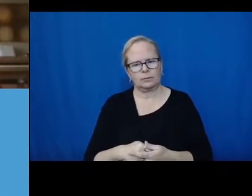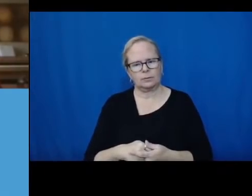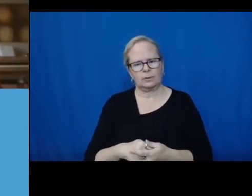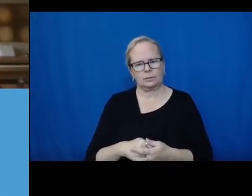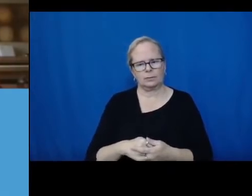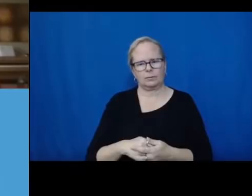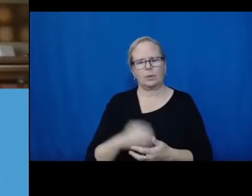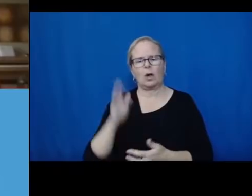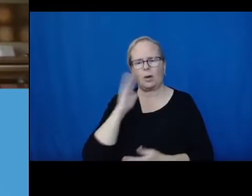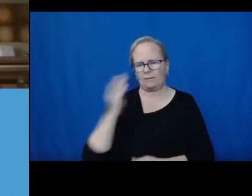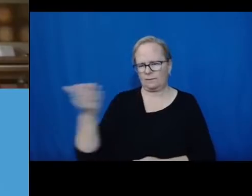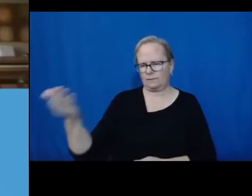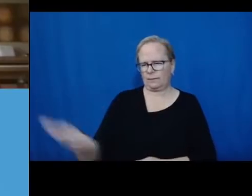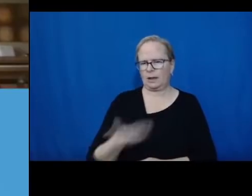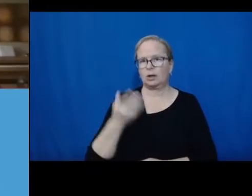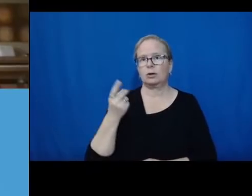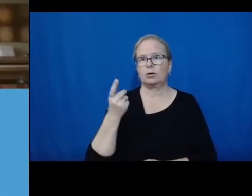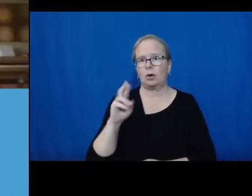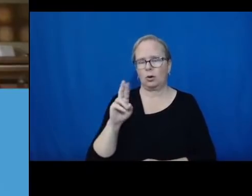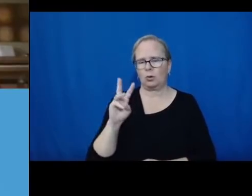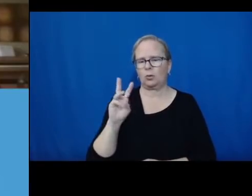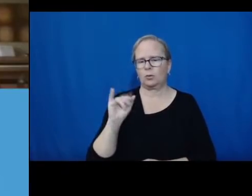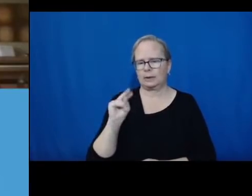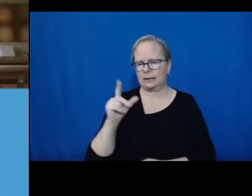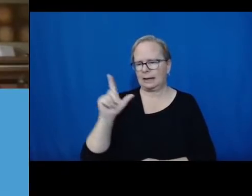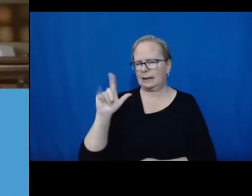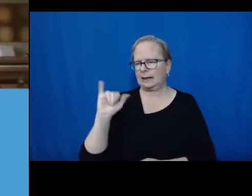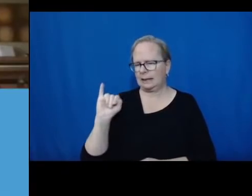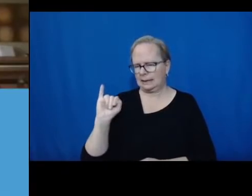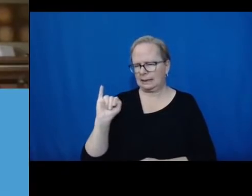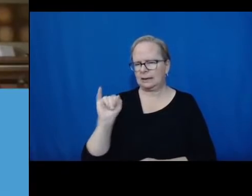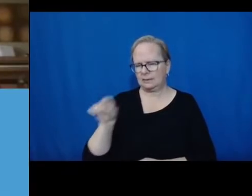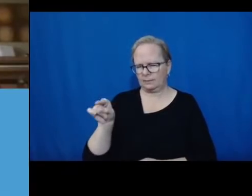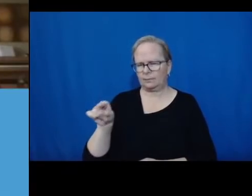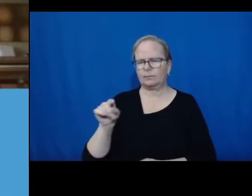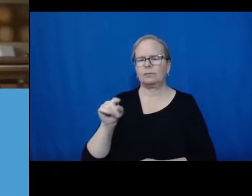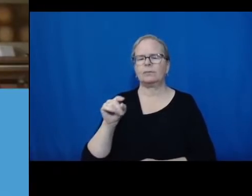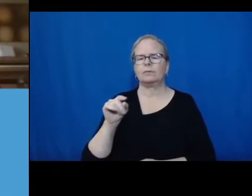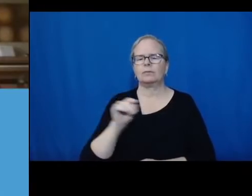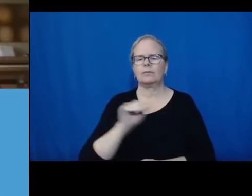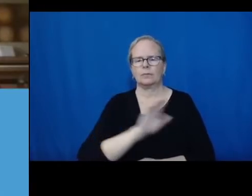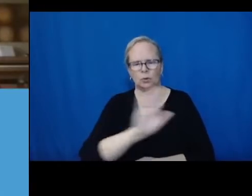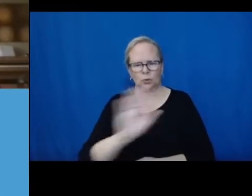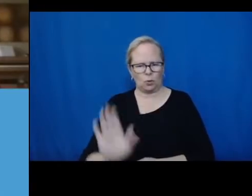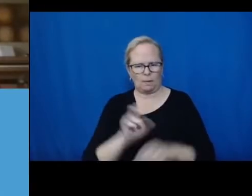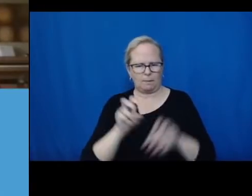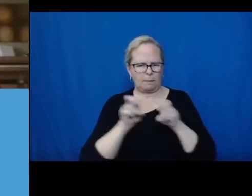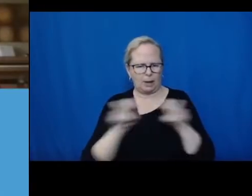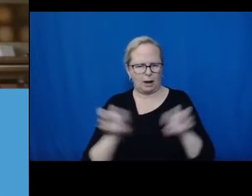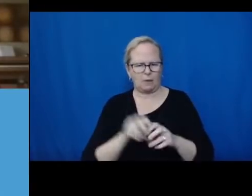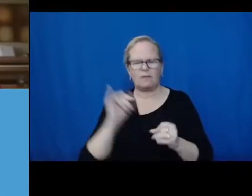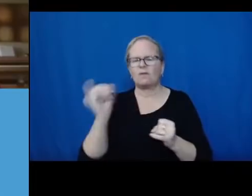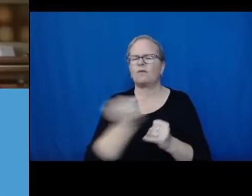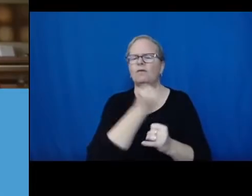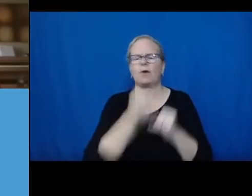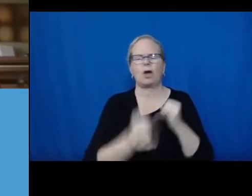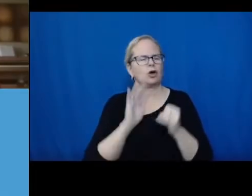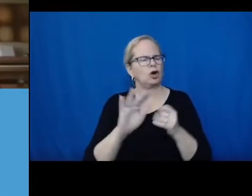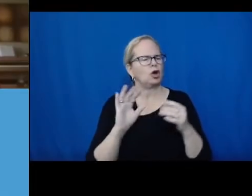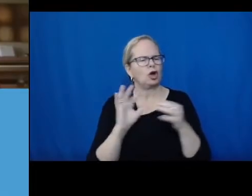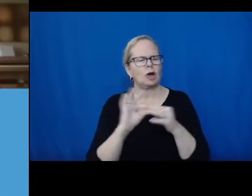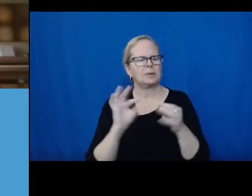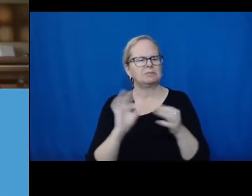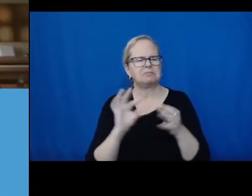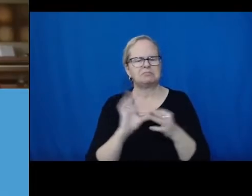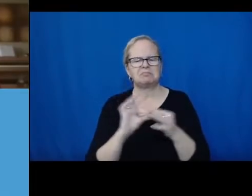an opportunity to send all of our folks at home your guys' final thoughts. So whether or not